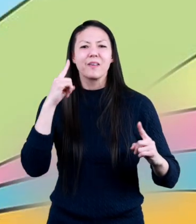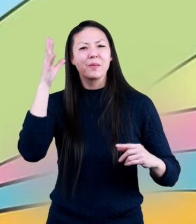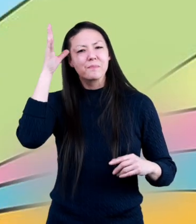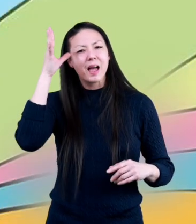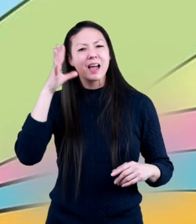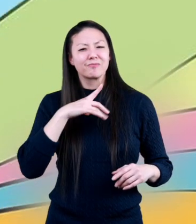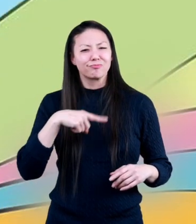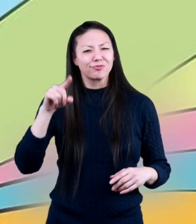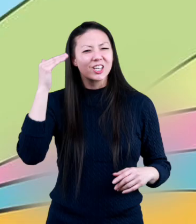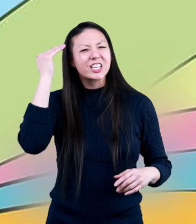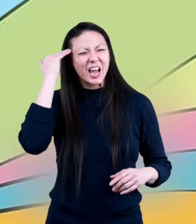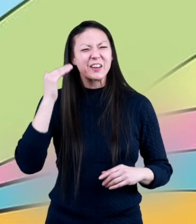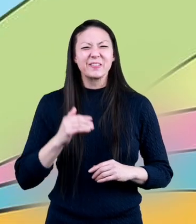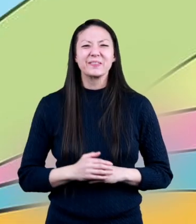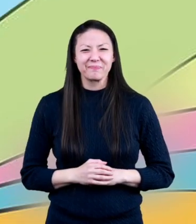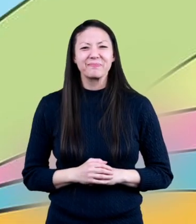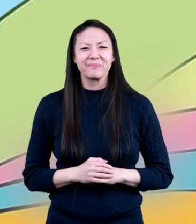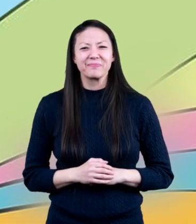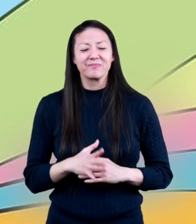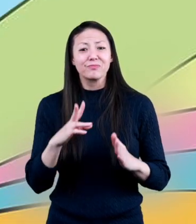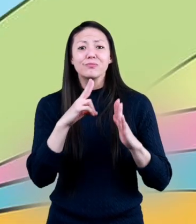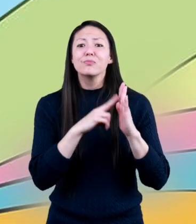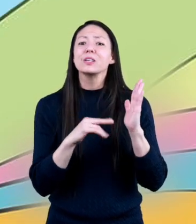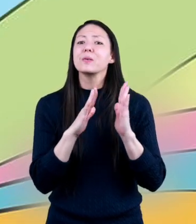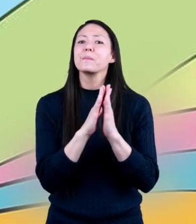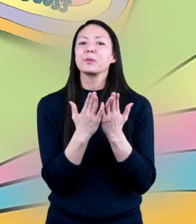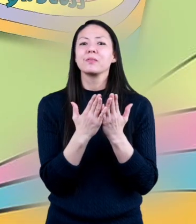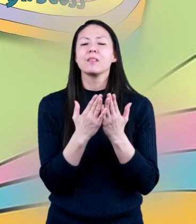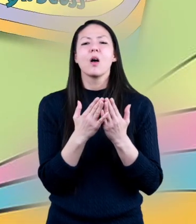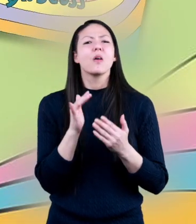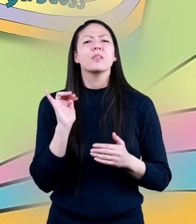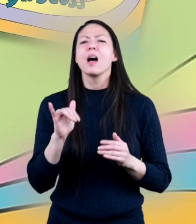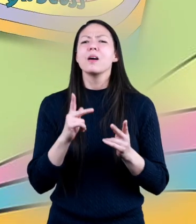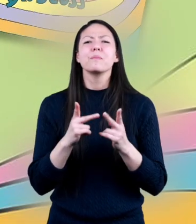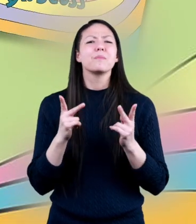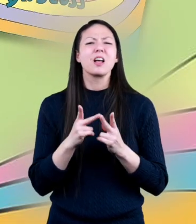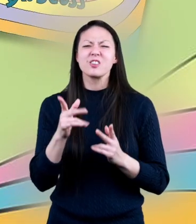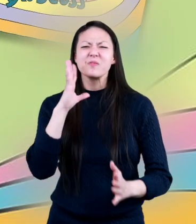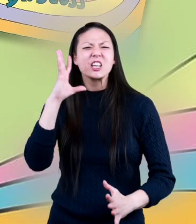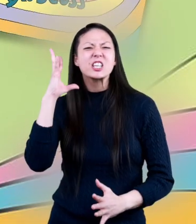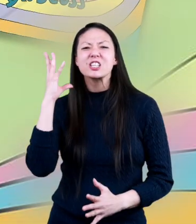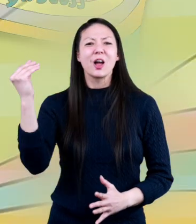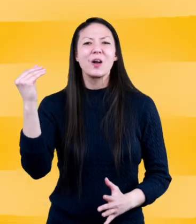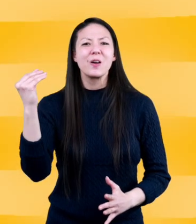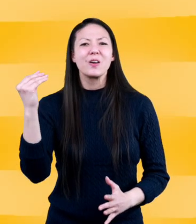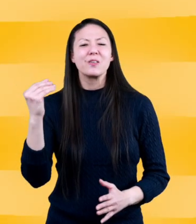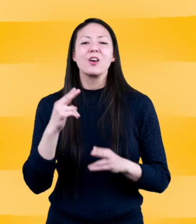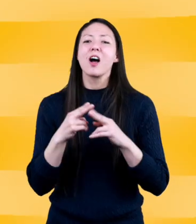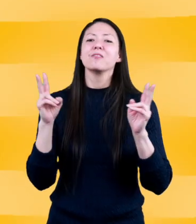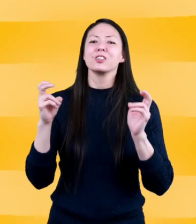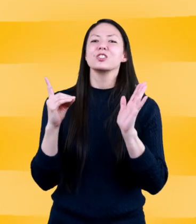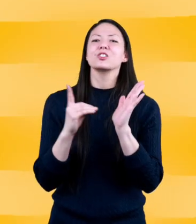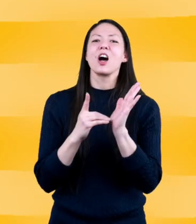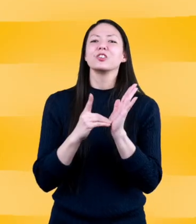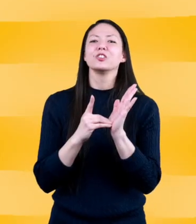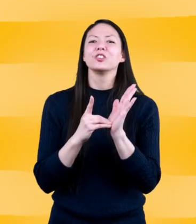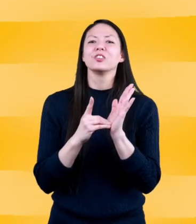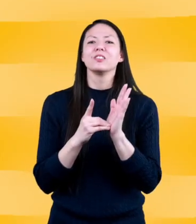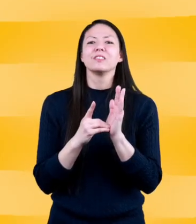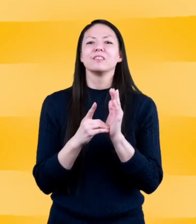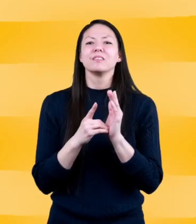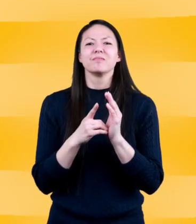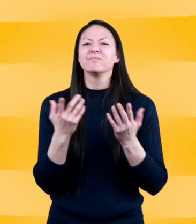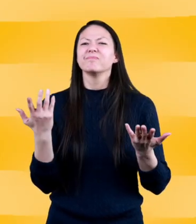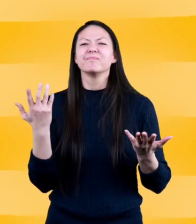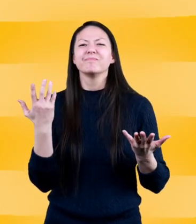A famous man you surely know. Have you read his book? Oh, the places you'll go. He was called a doctor,